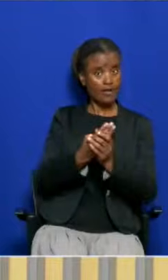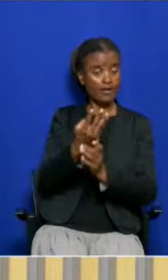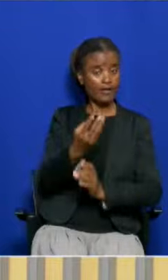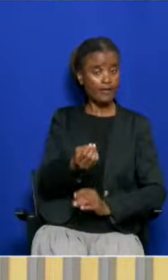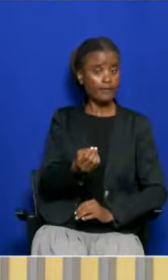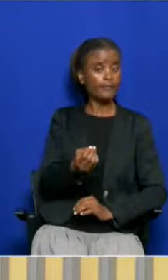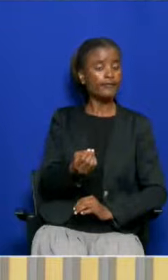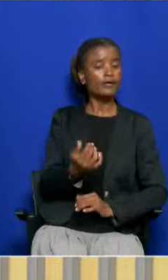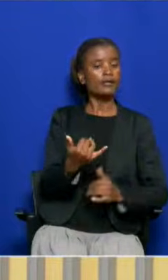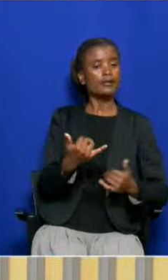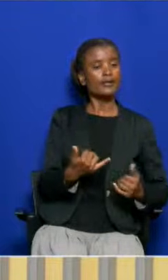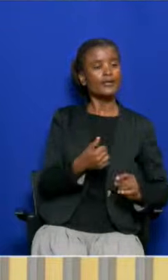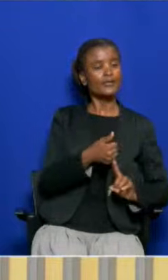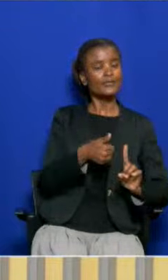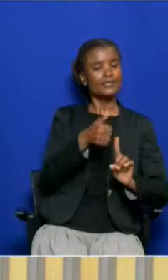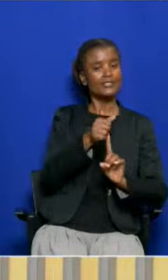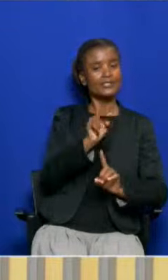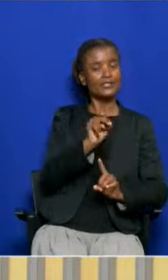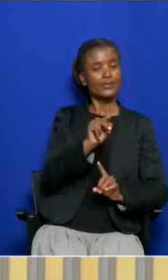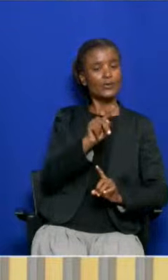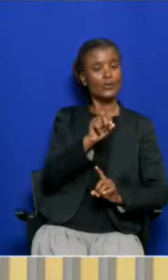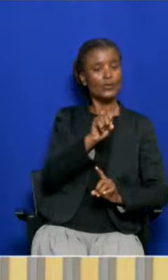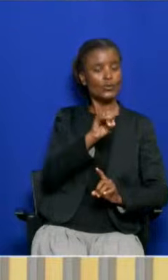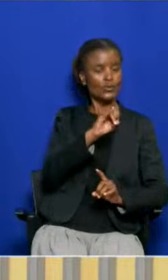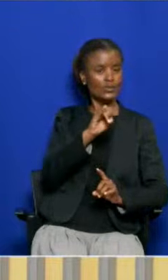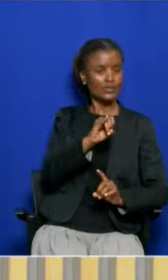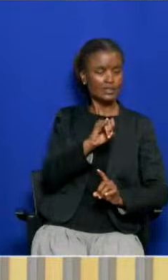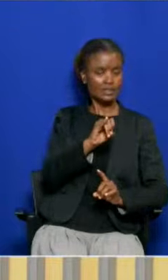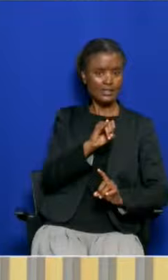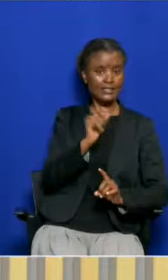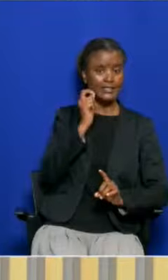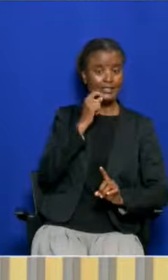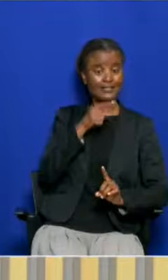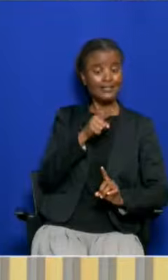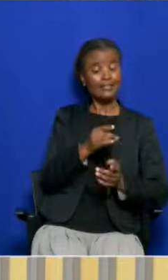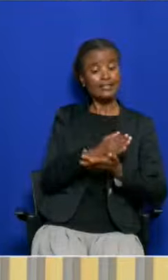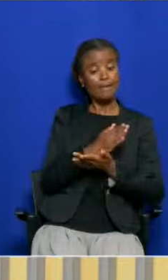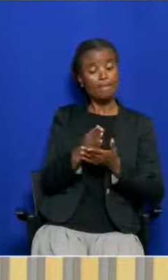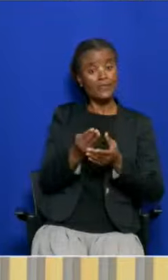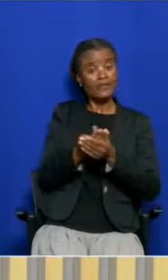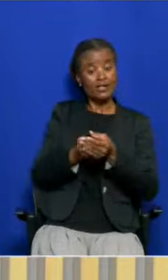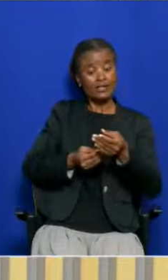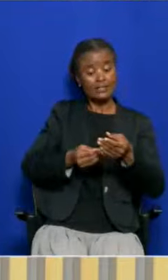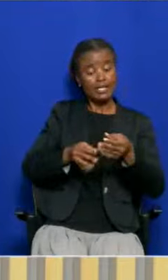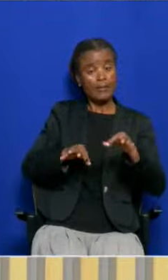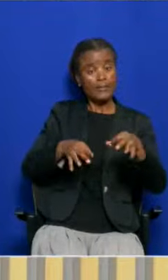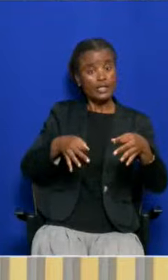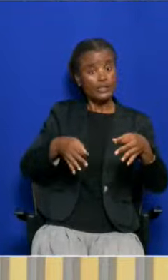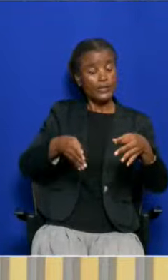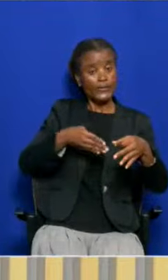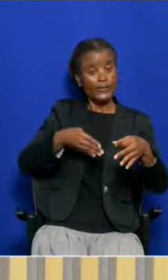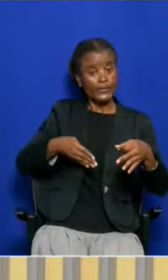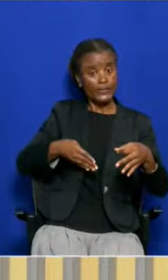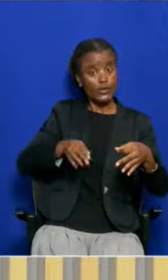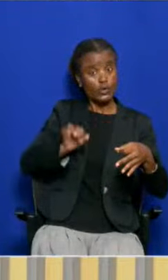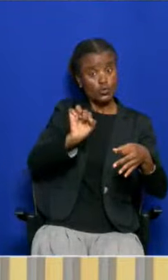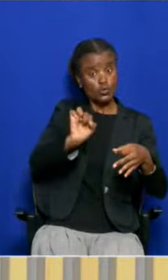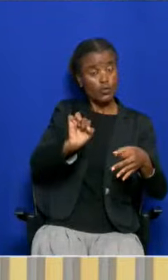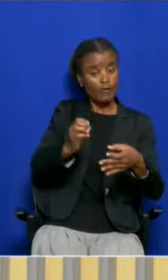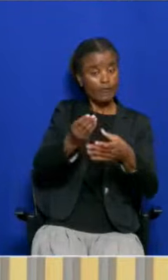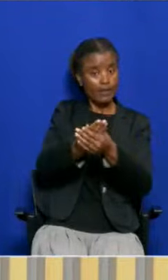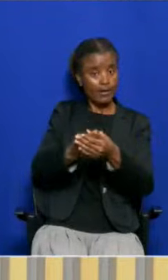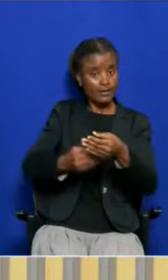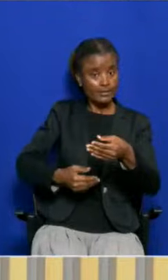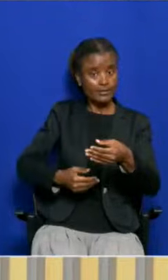Nkosi says pages are missing on the files that you created, despite the fact that there are commission